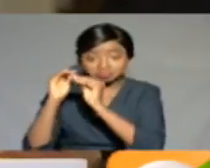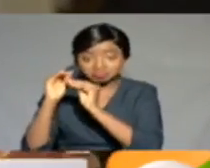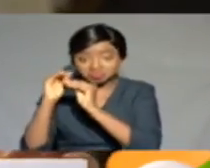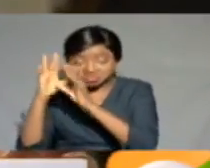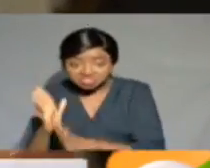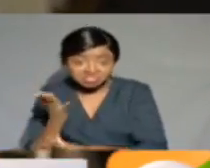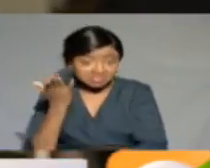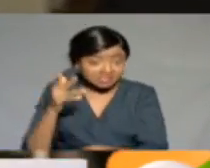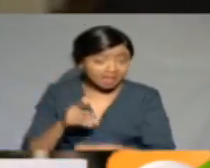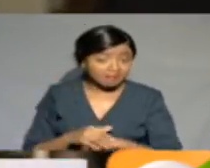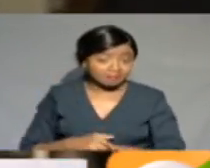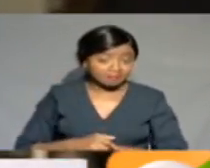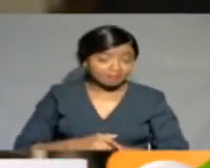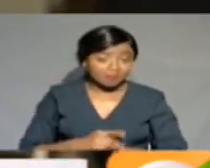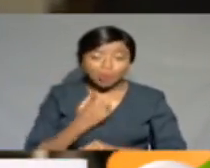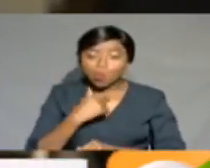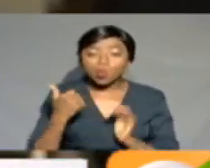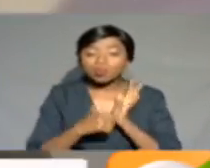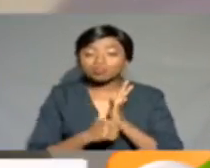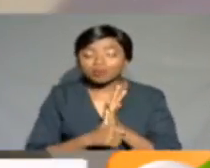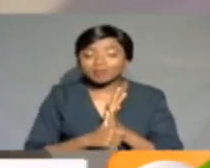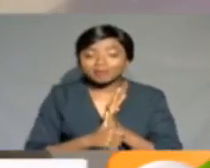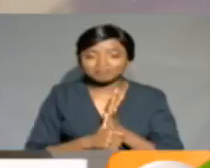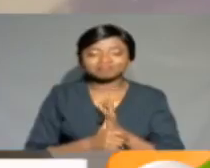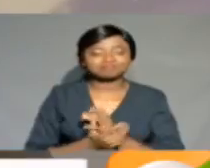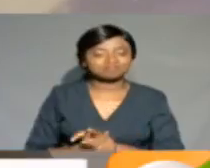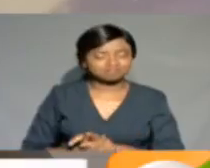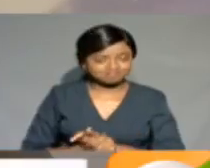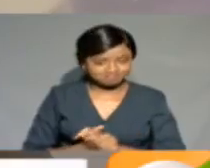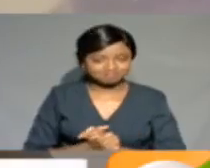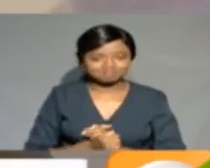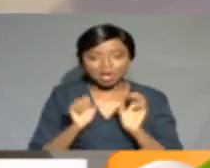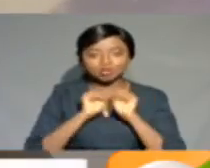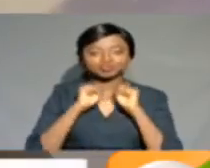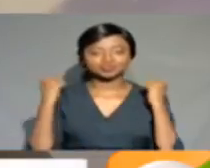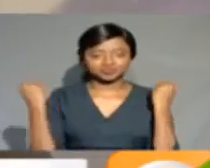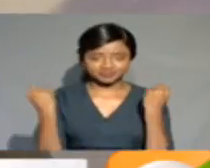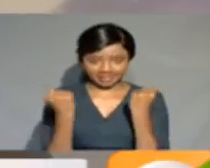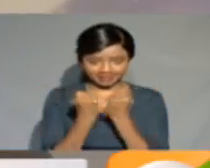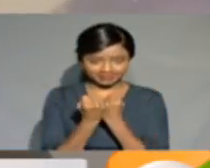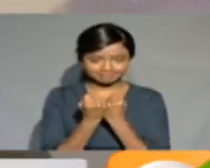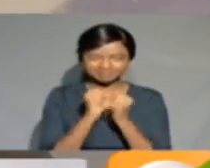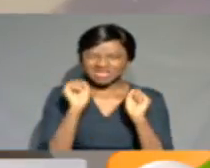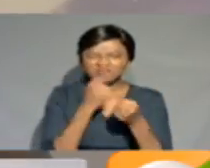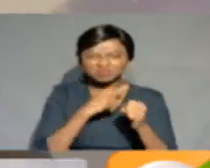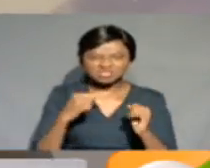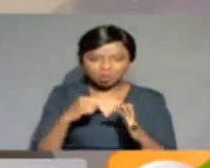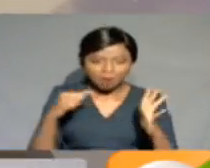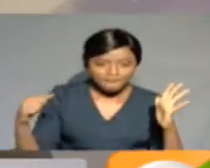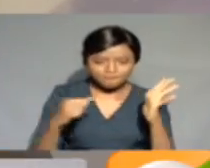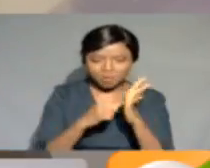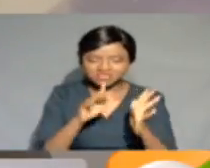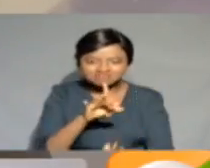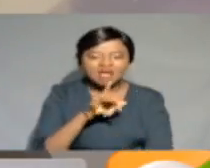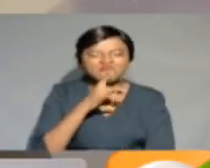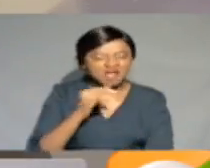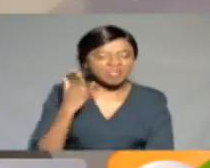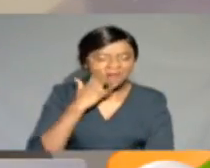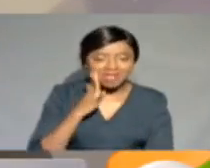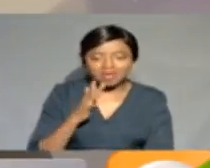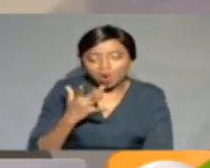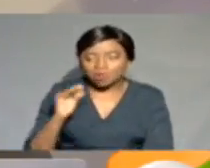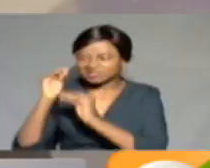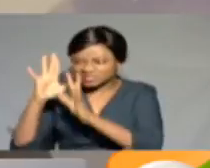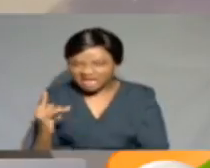saying bullying begins right at home. I think it's a breakdown in society. We cannot pin it down to the parents only or